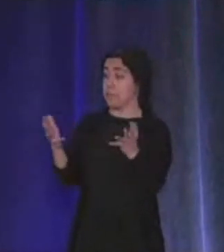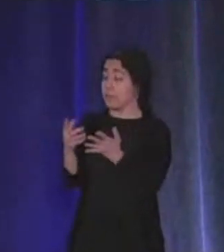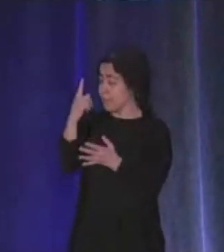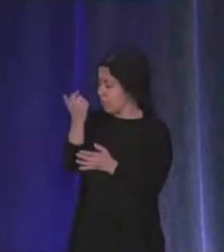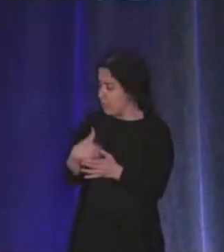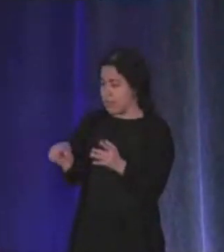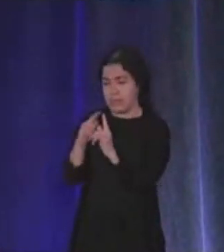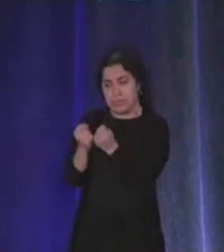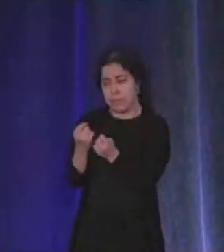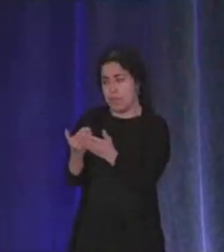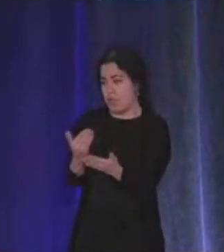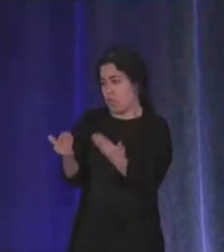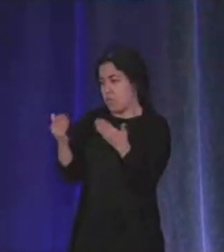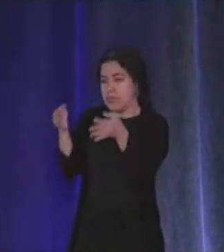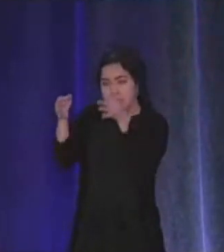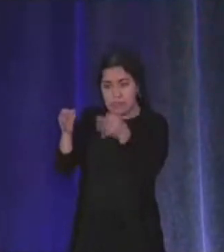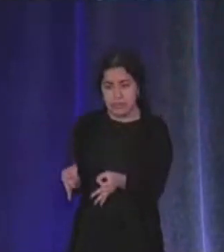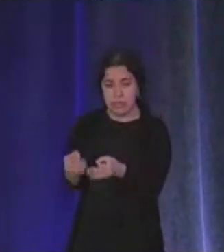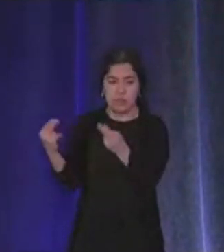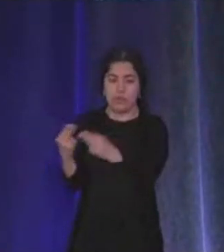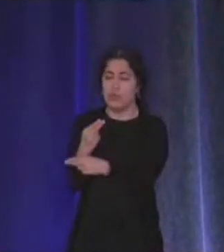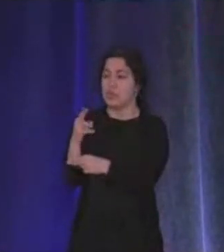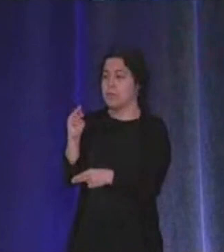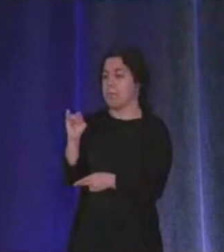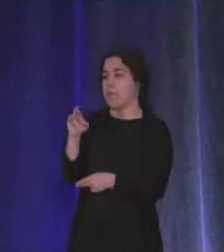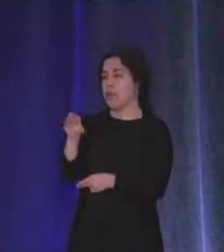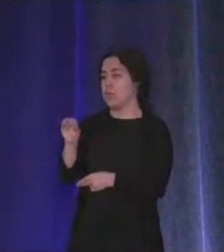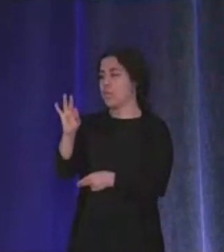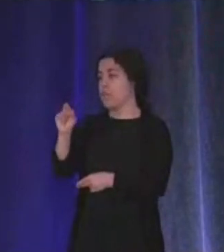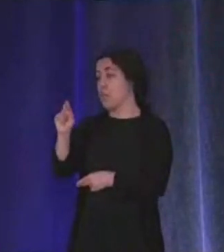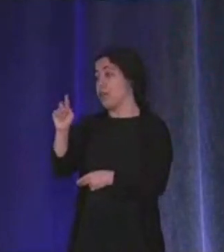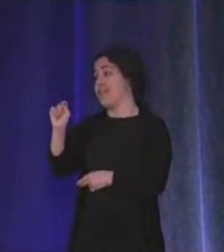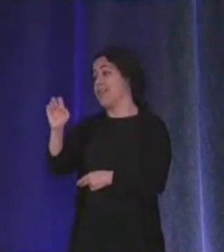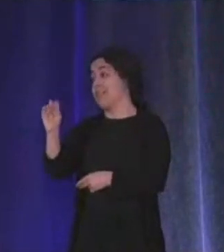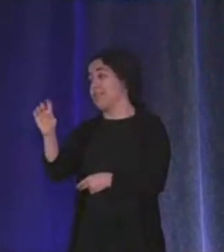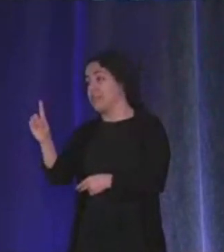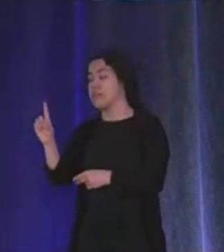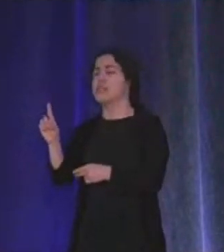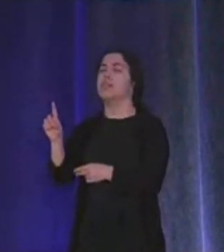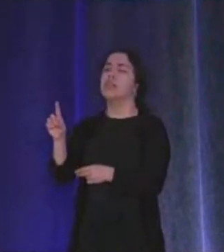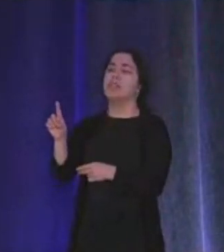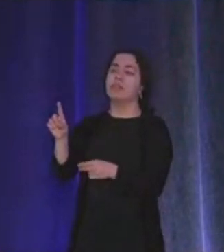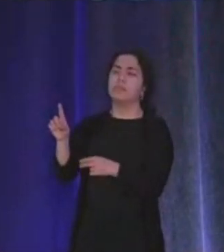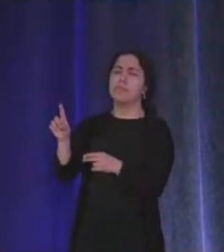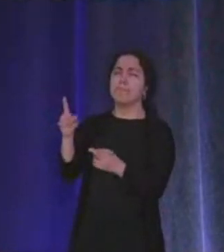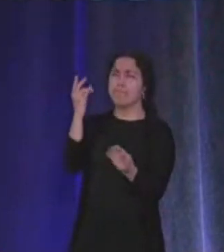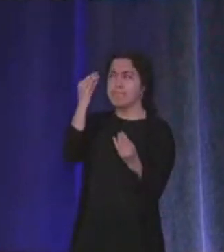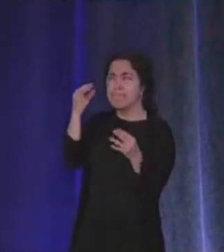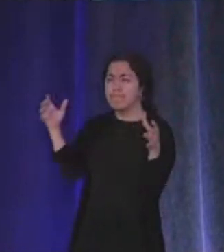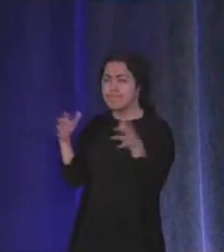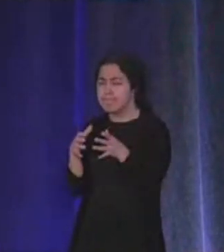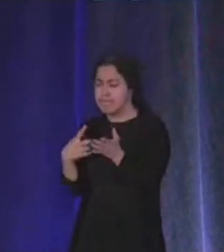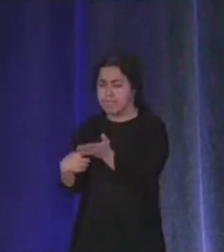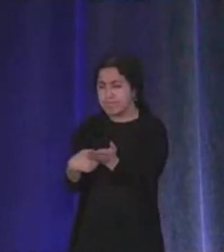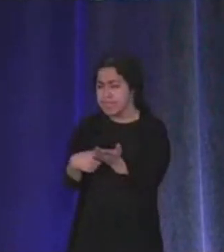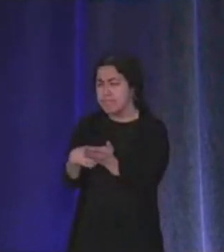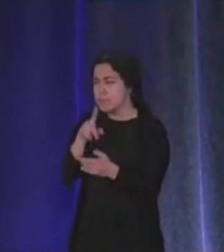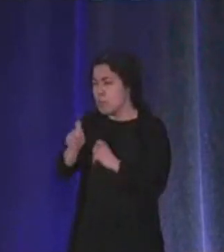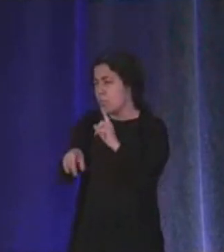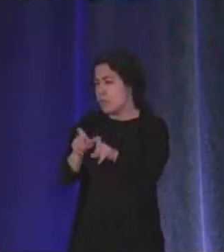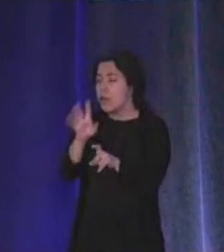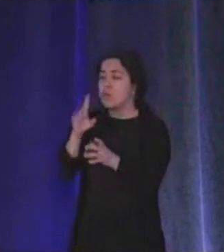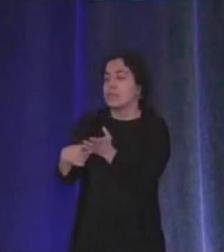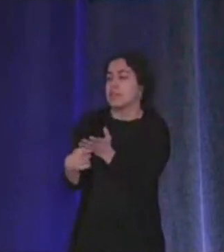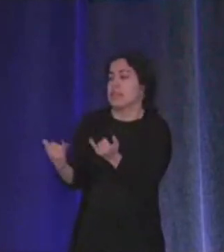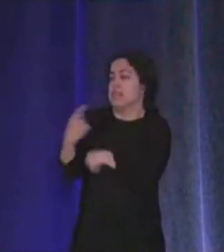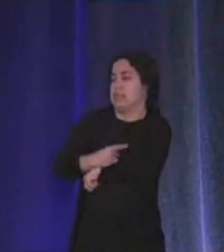team, before they decide to use a micro frontend, is to really just think about some questions. And that's what I'm going to talk about a little